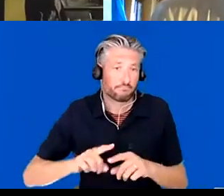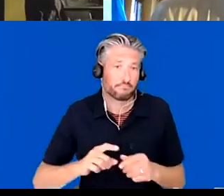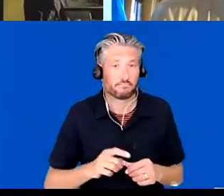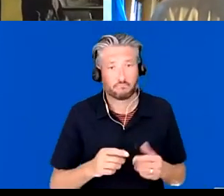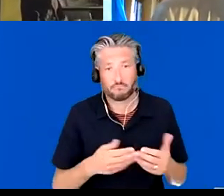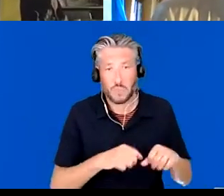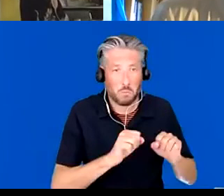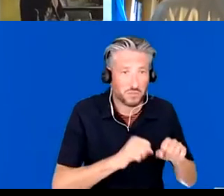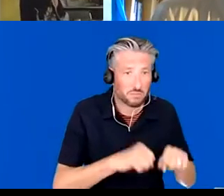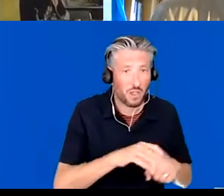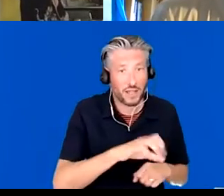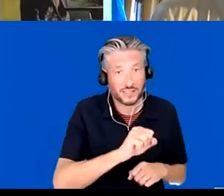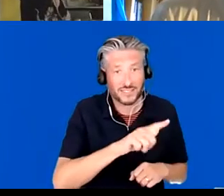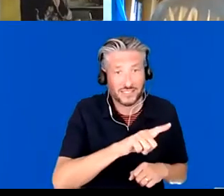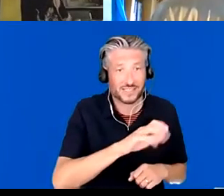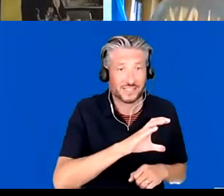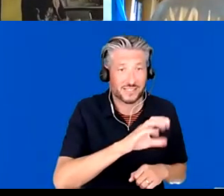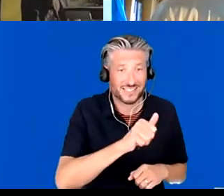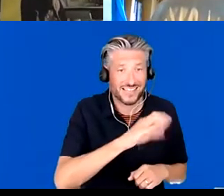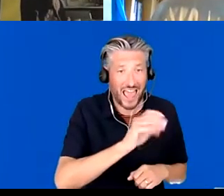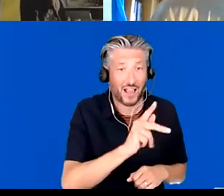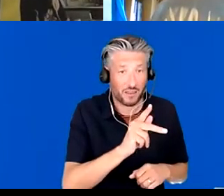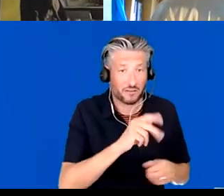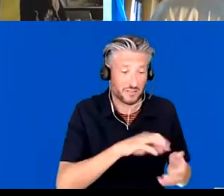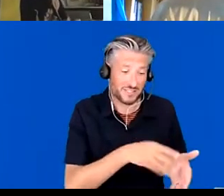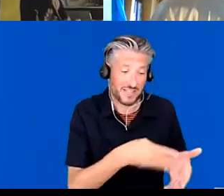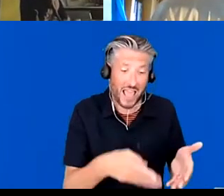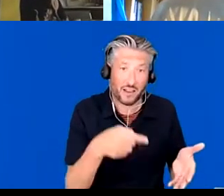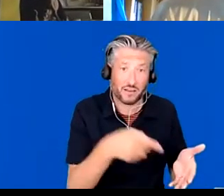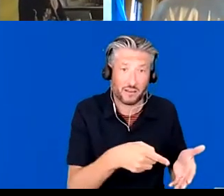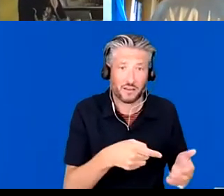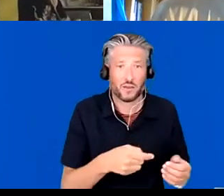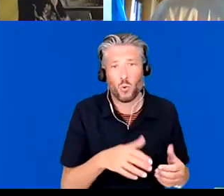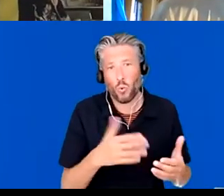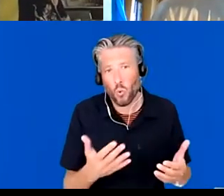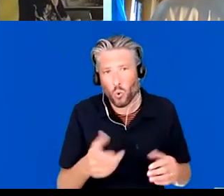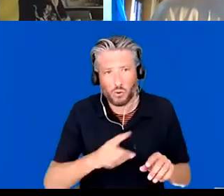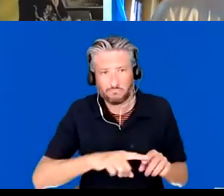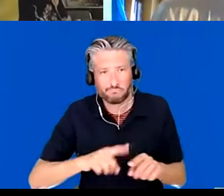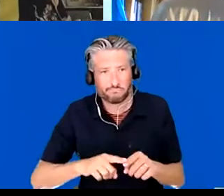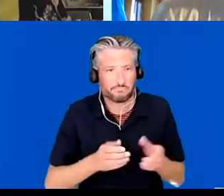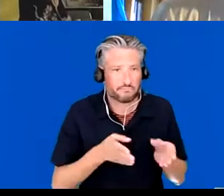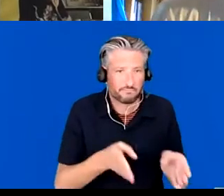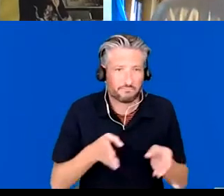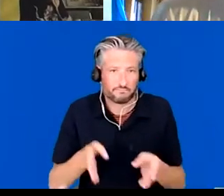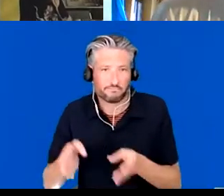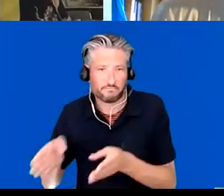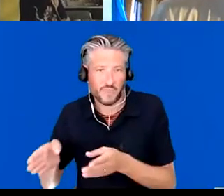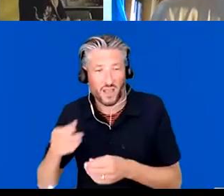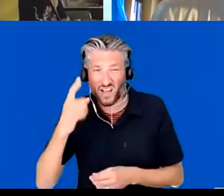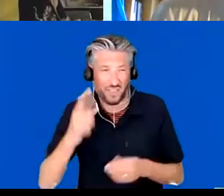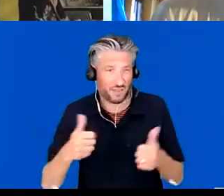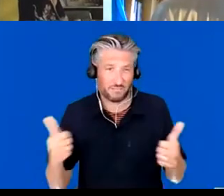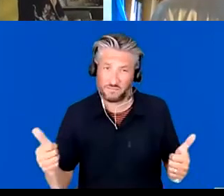on and so on. And I think that's just wonderful and very, very good. And yeah, perhaps one